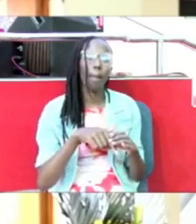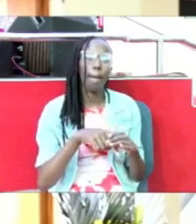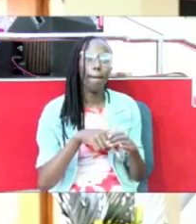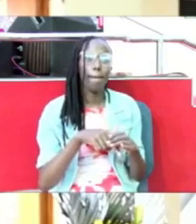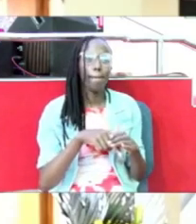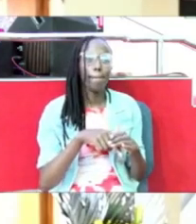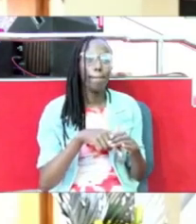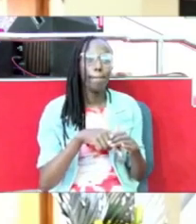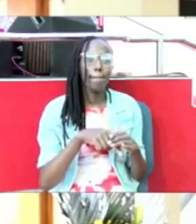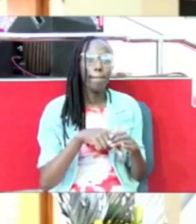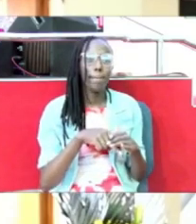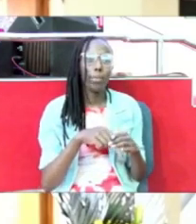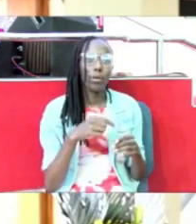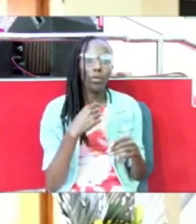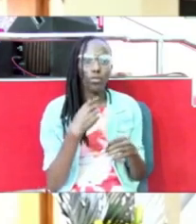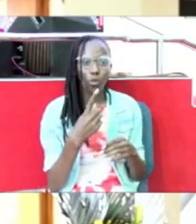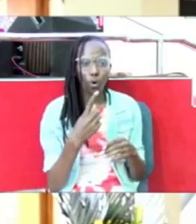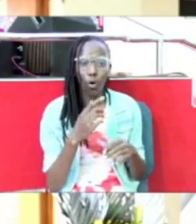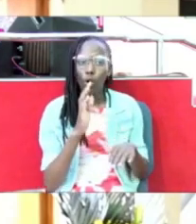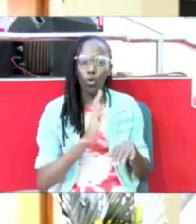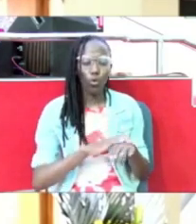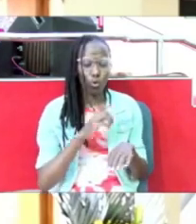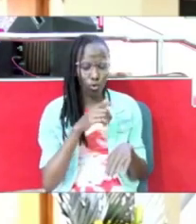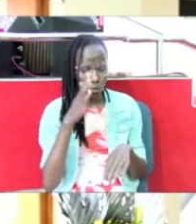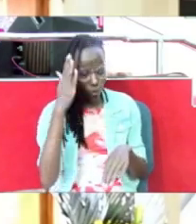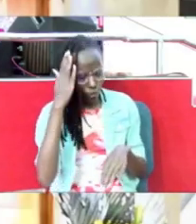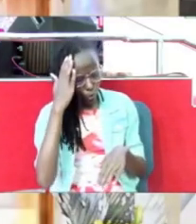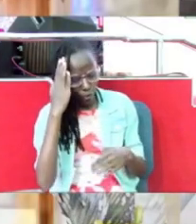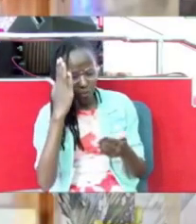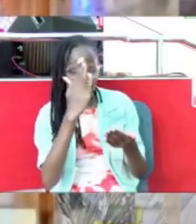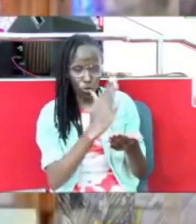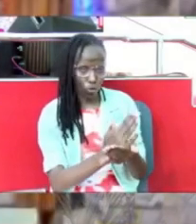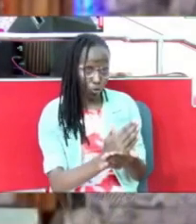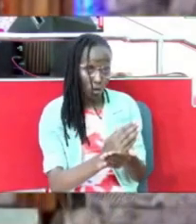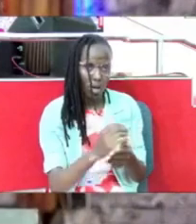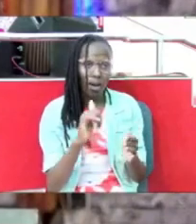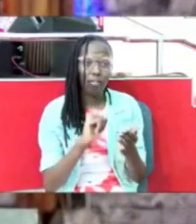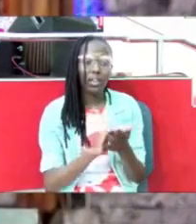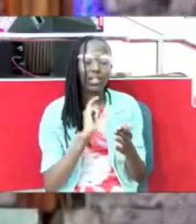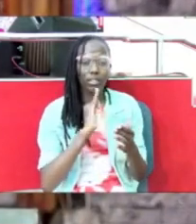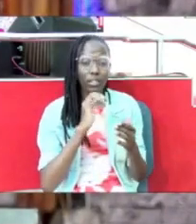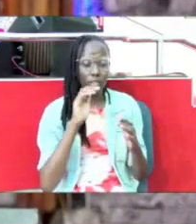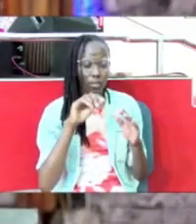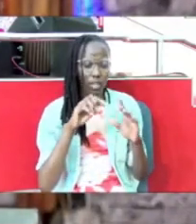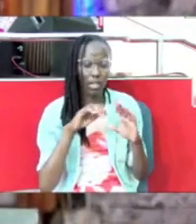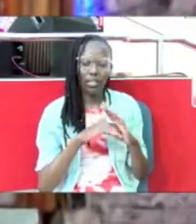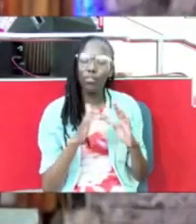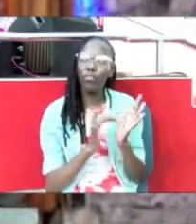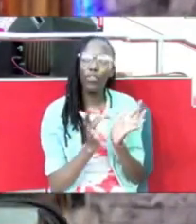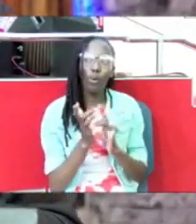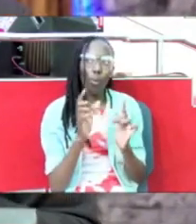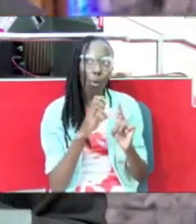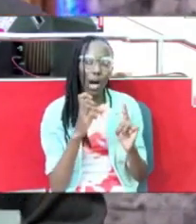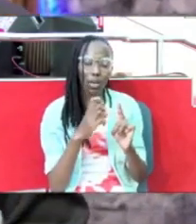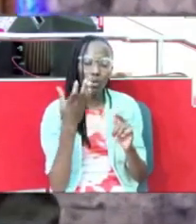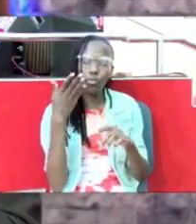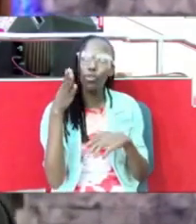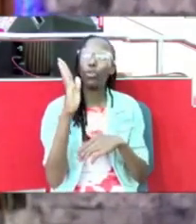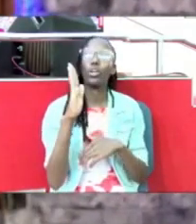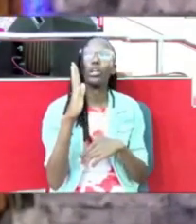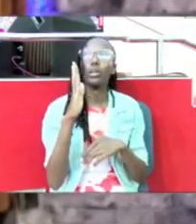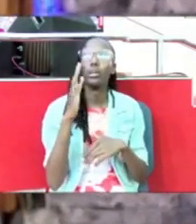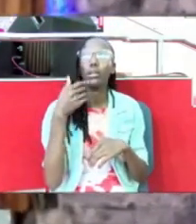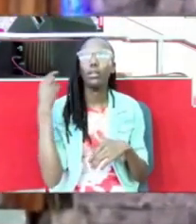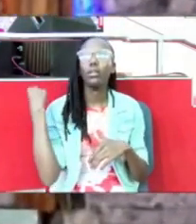na tunaamini. So it's good to know the truth that is in the word of God. Ni vizuri kujua ukweli ambao uko katika neno la Mungu. Because